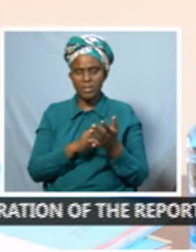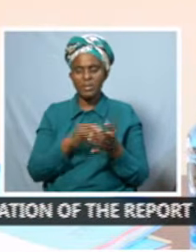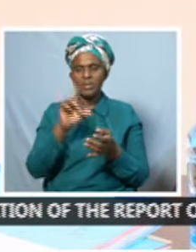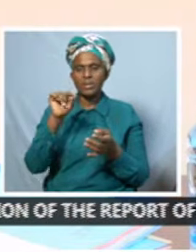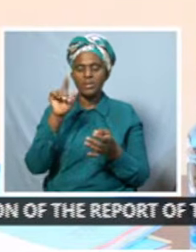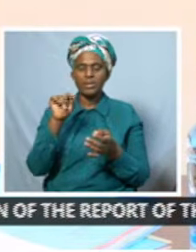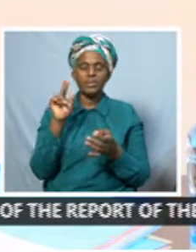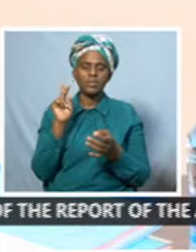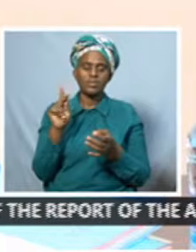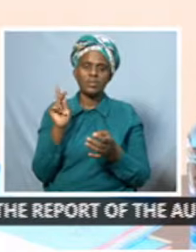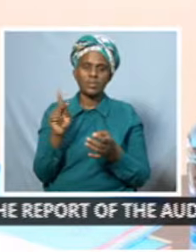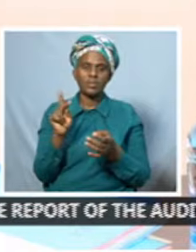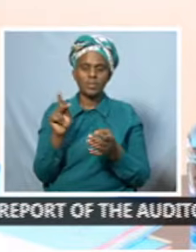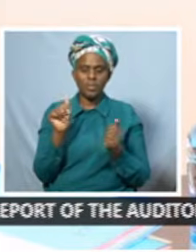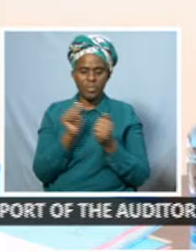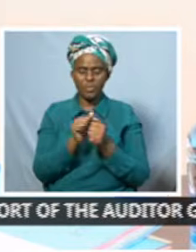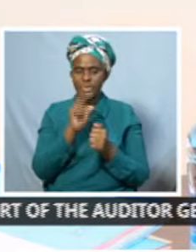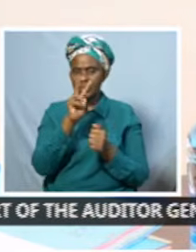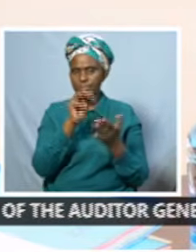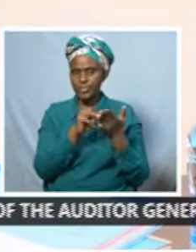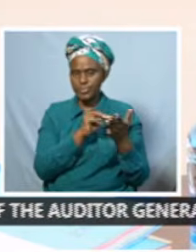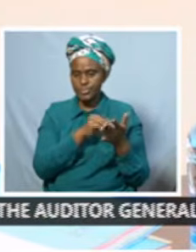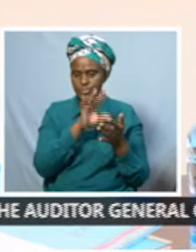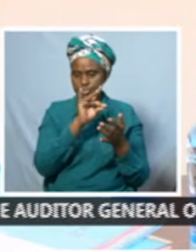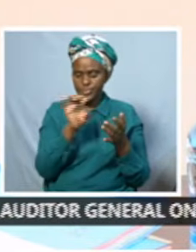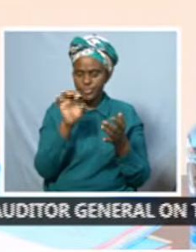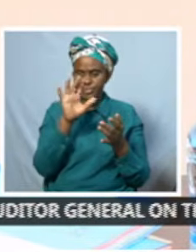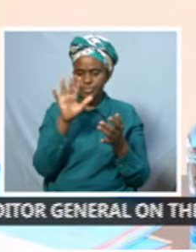5,136,020 kwacha and